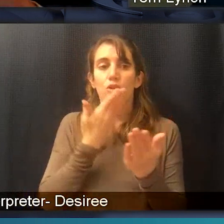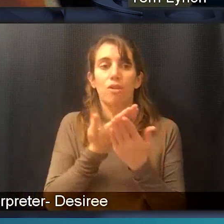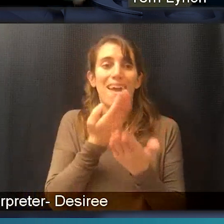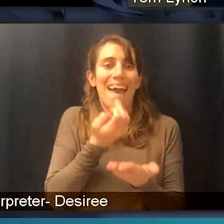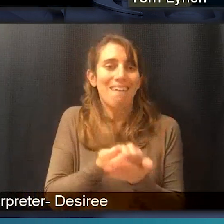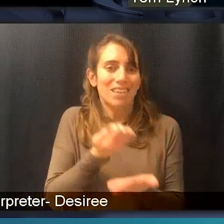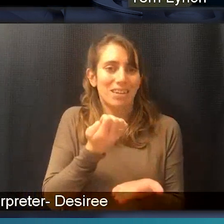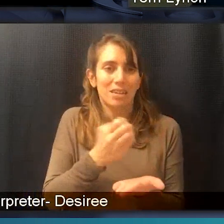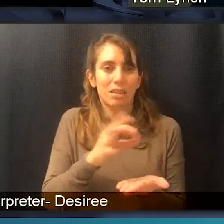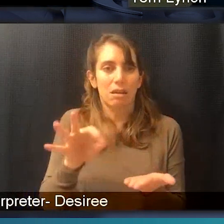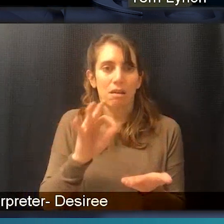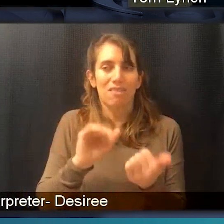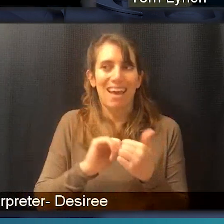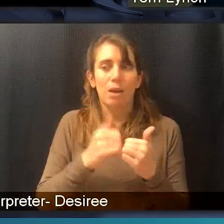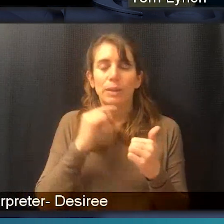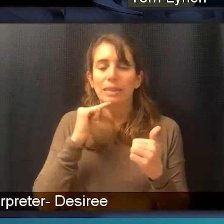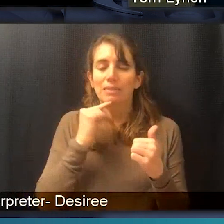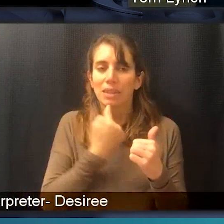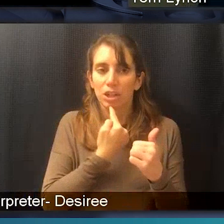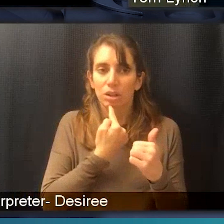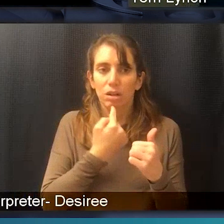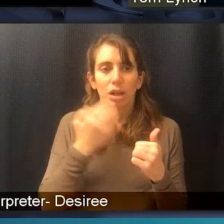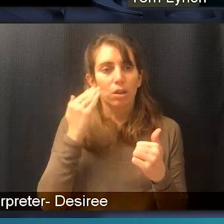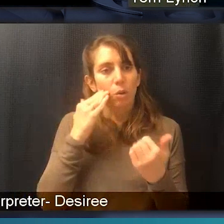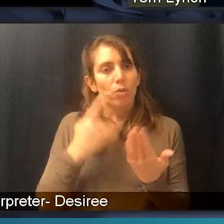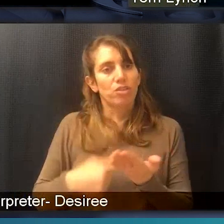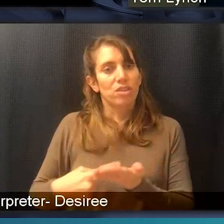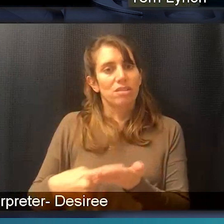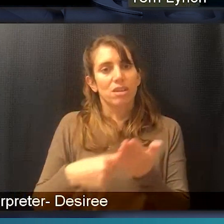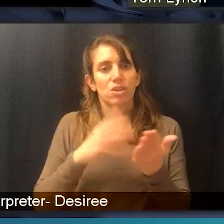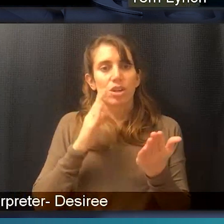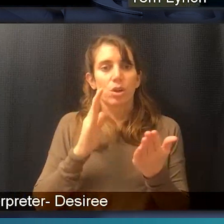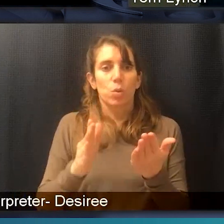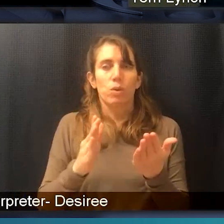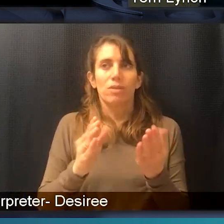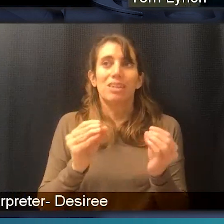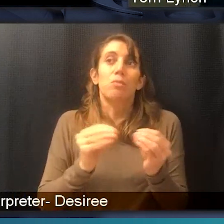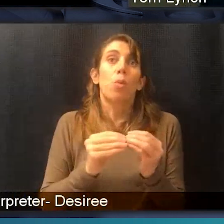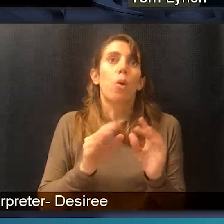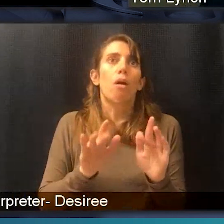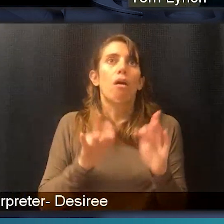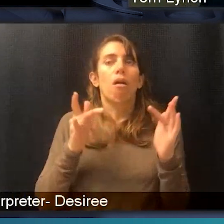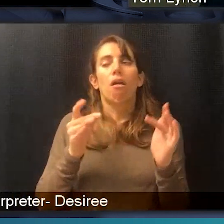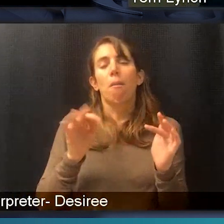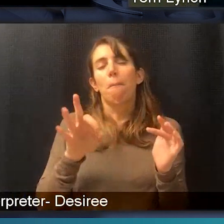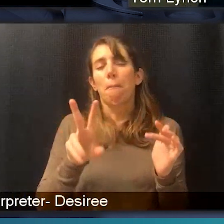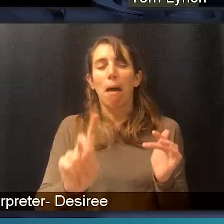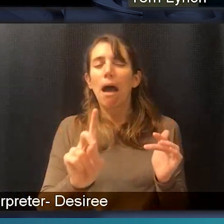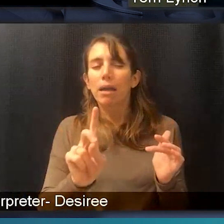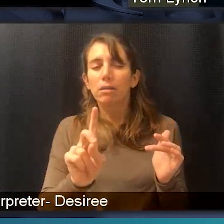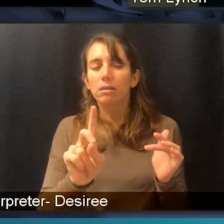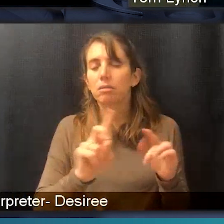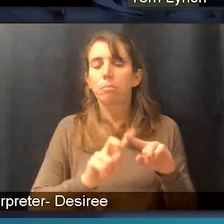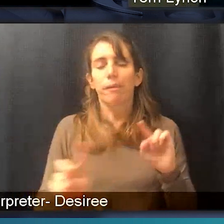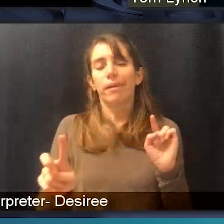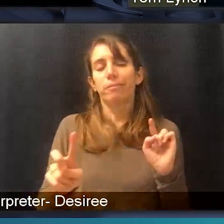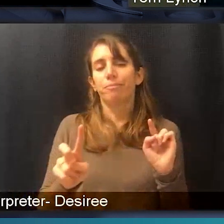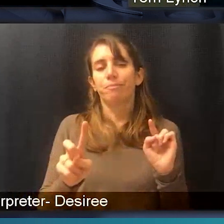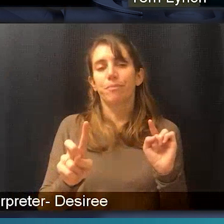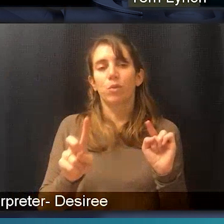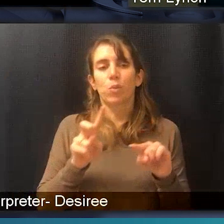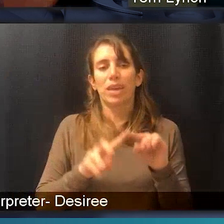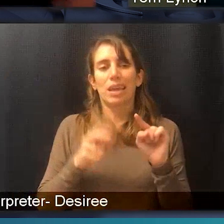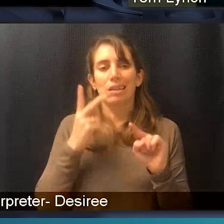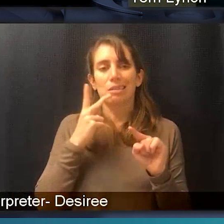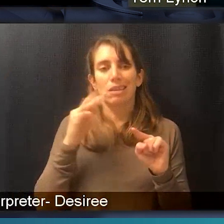a discussion saying that it's way less, it's more mild, but I don't think we can say anything there yet, and it'll take time for that data to come